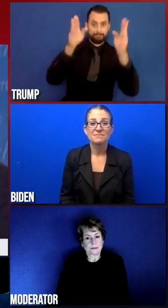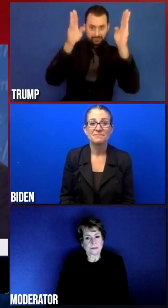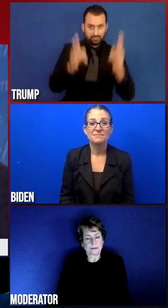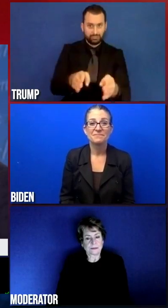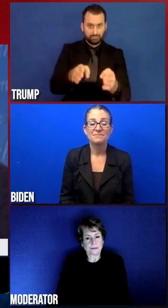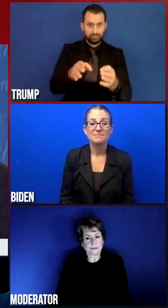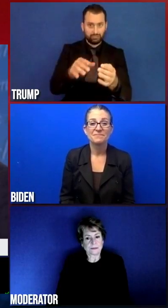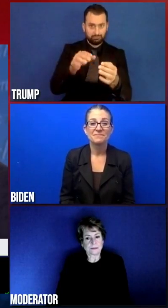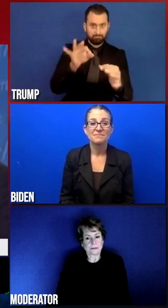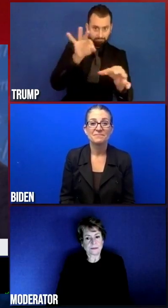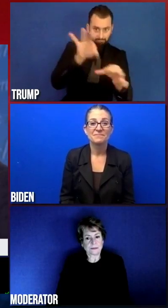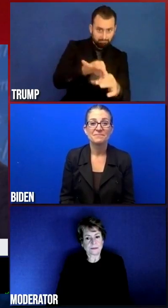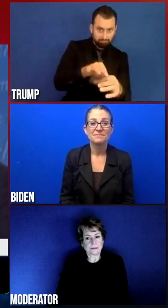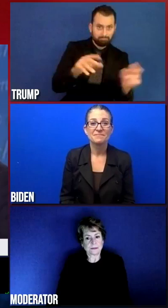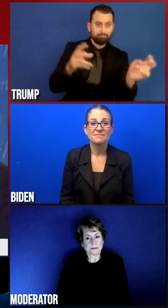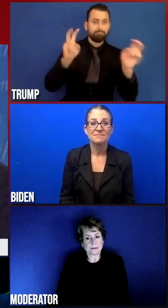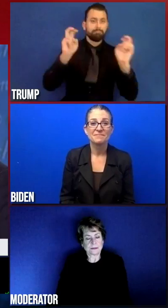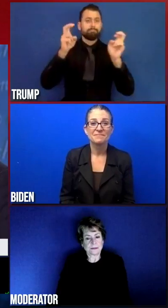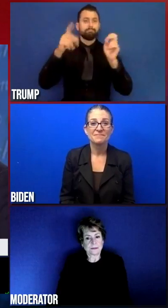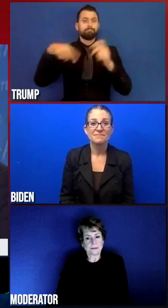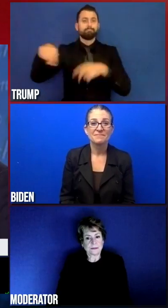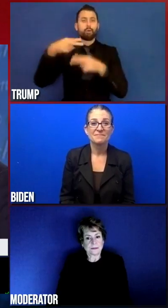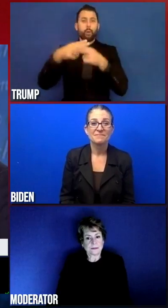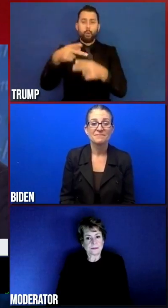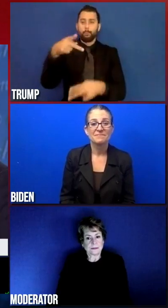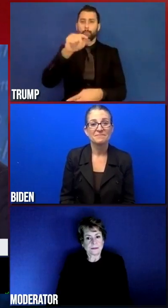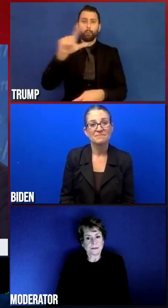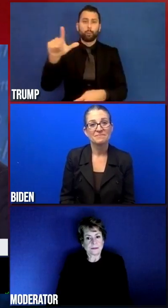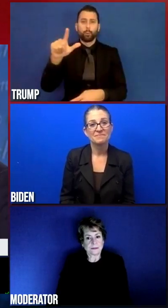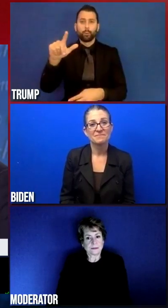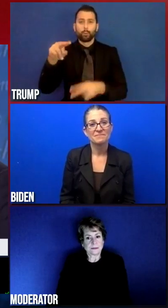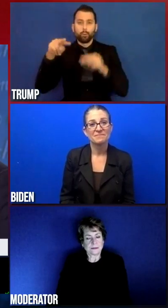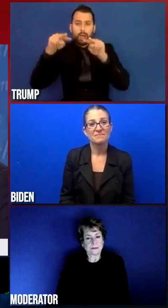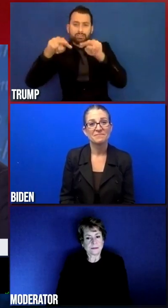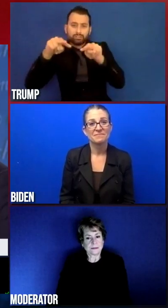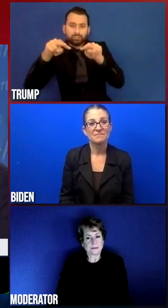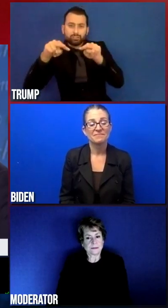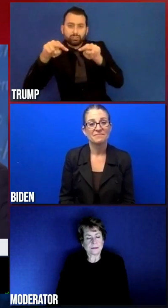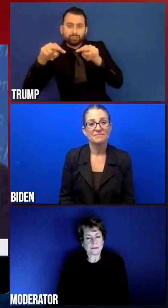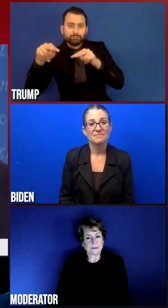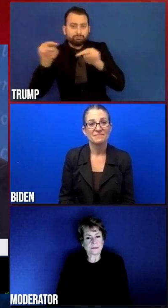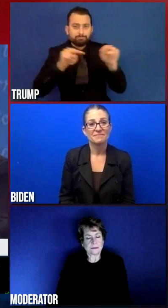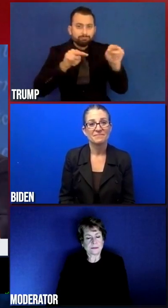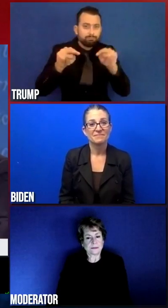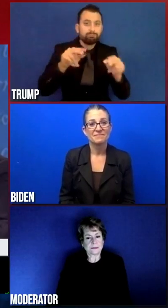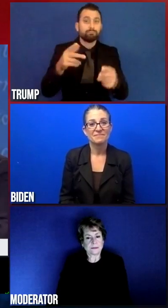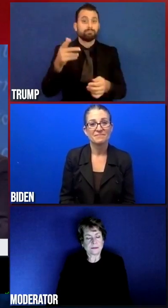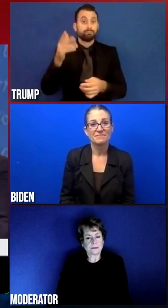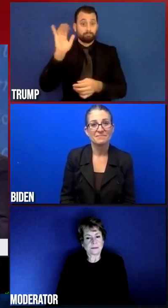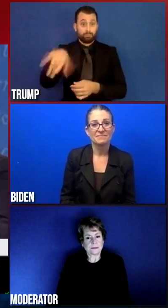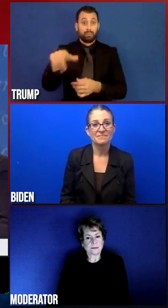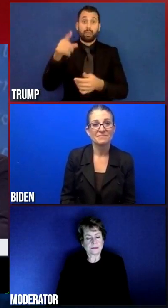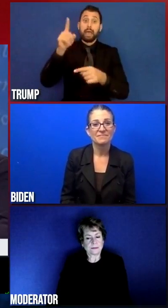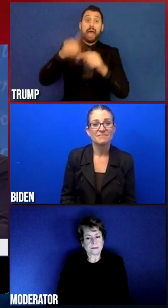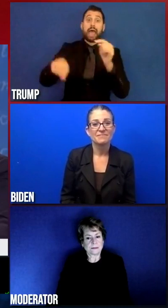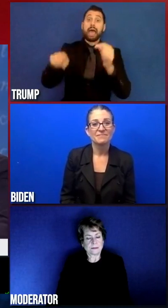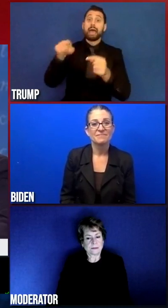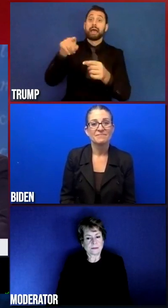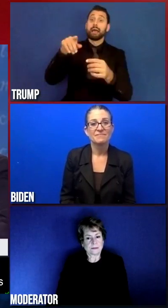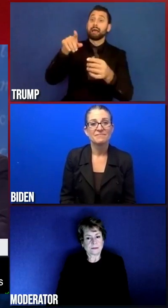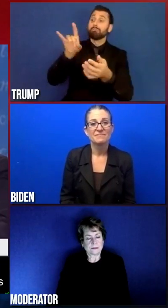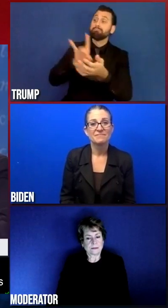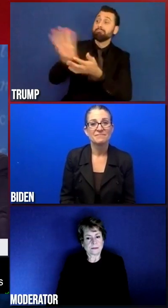They were thrown out. They weren't allowed to watch. You know why? Because bad things happen in Philadelphia, bad things. And I am